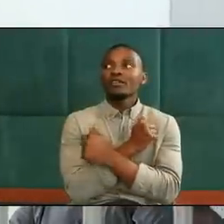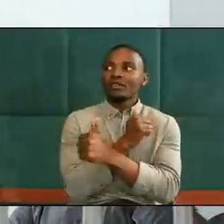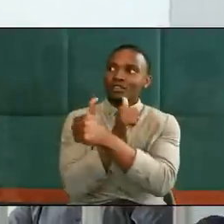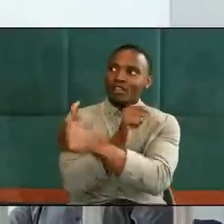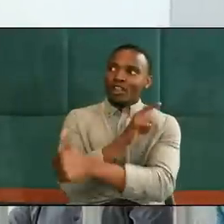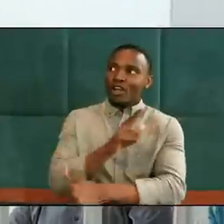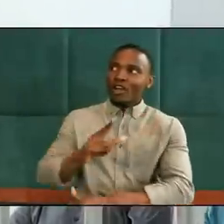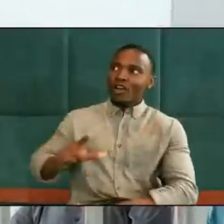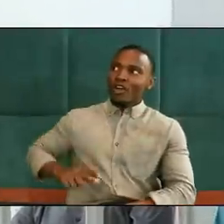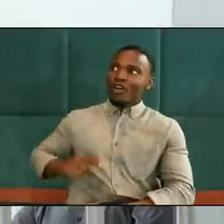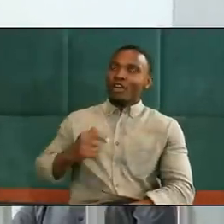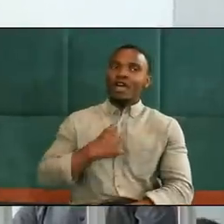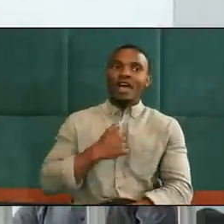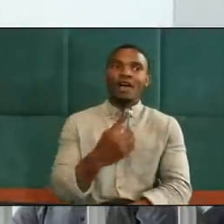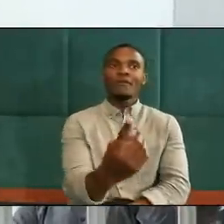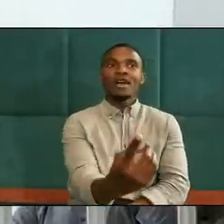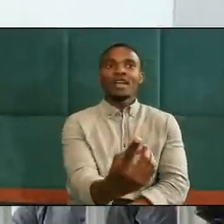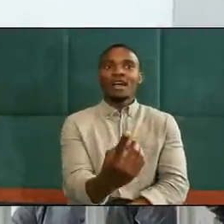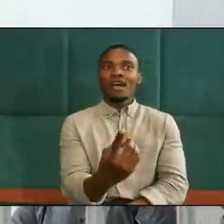Need a personal rooster.